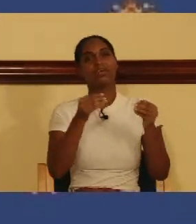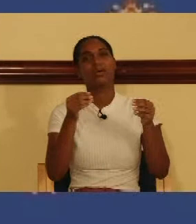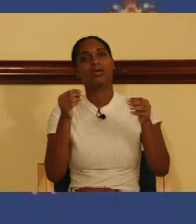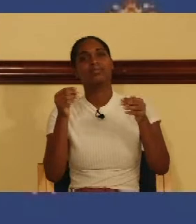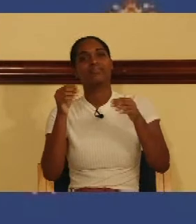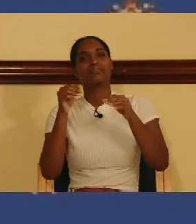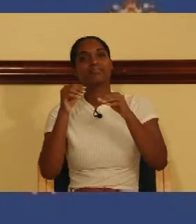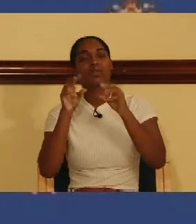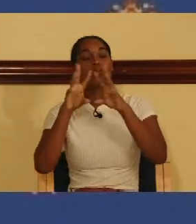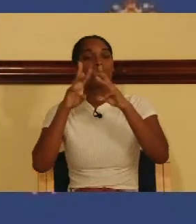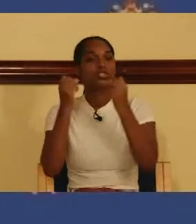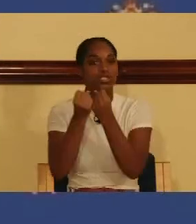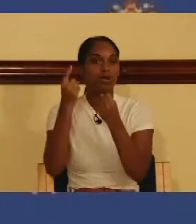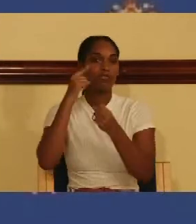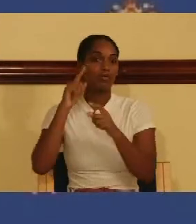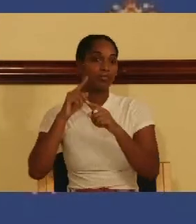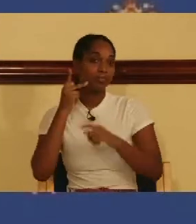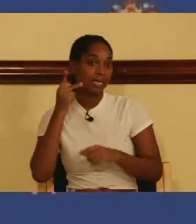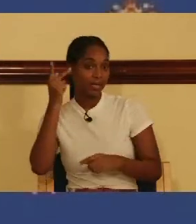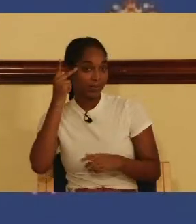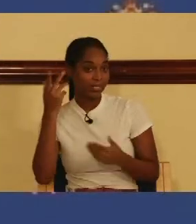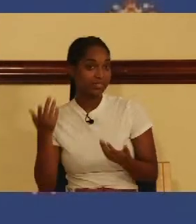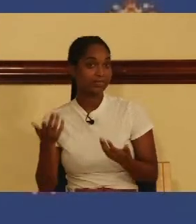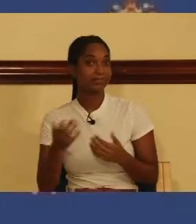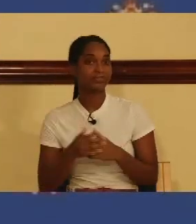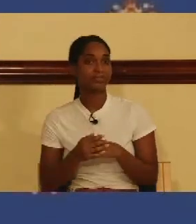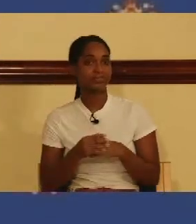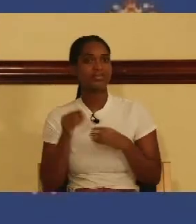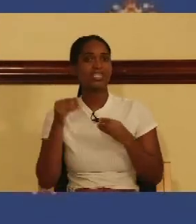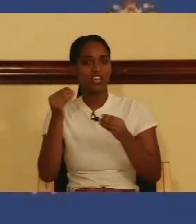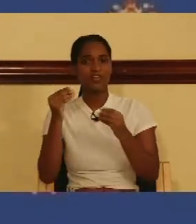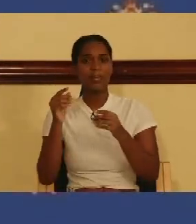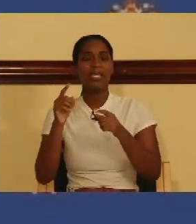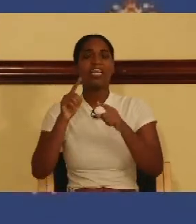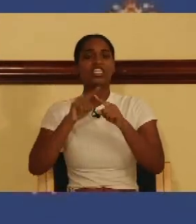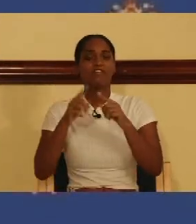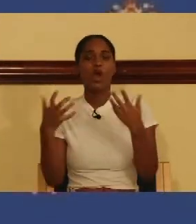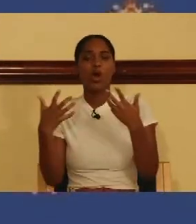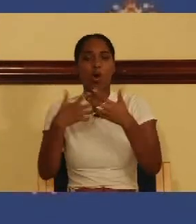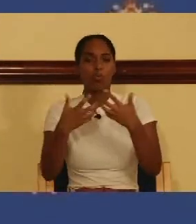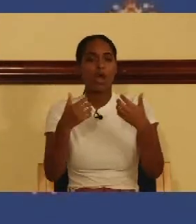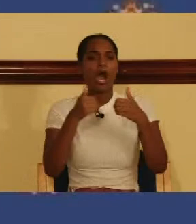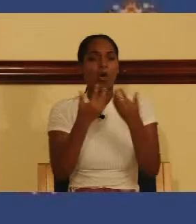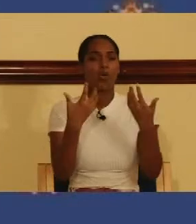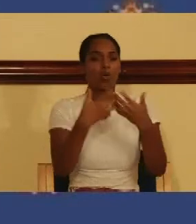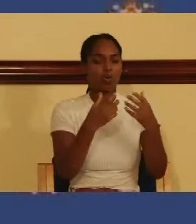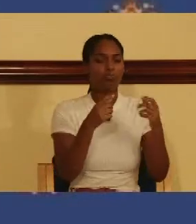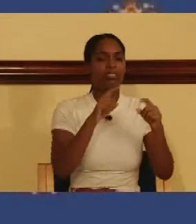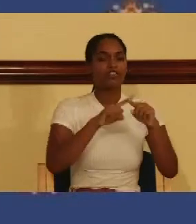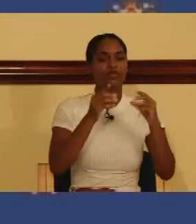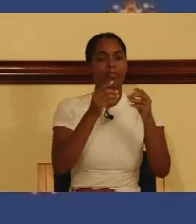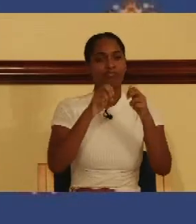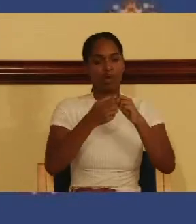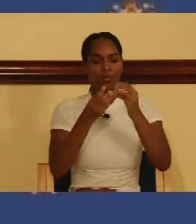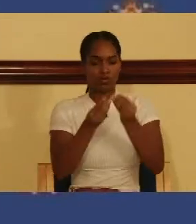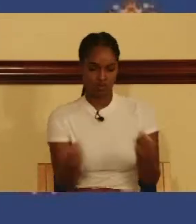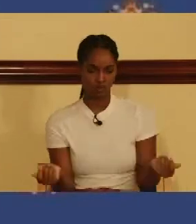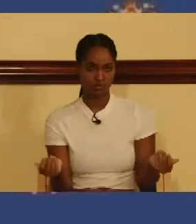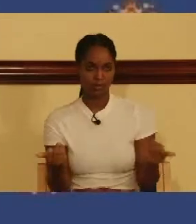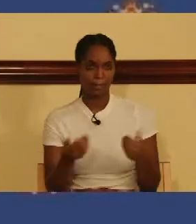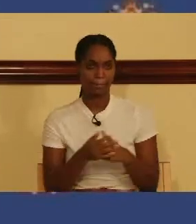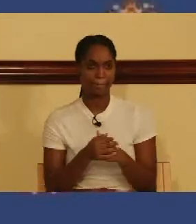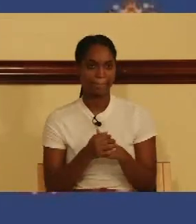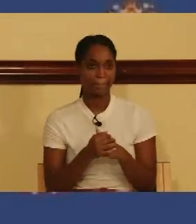to help our parents, giving them coping strategies. You know, the students are at home and the parents have become